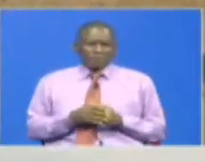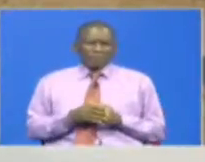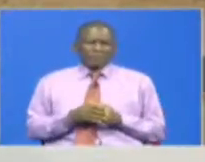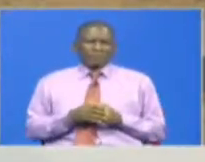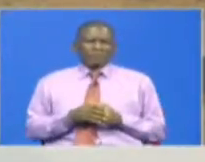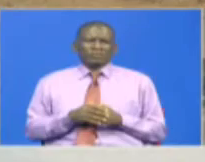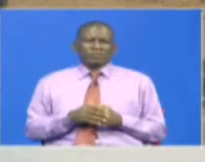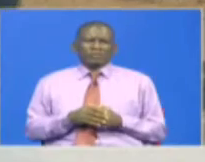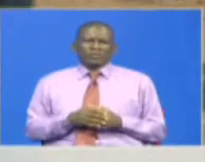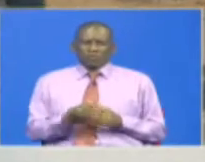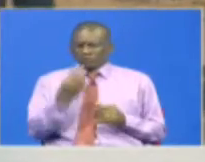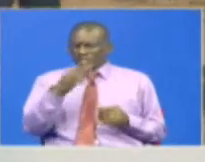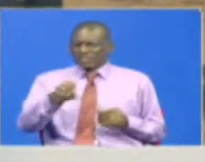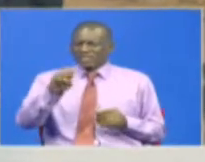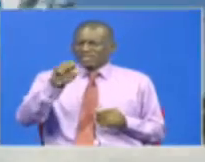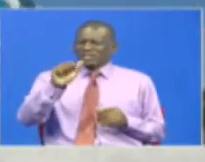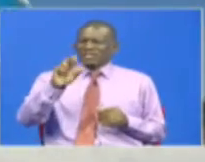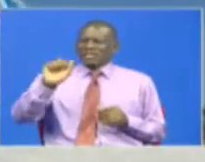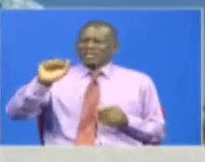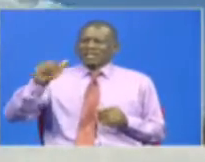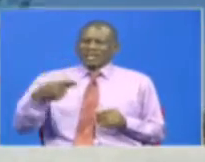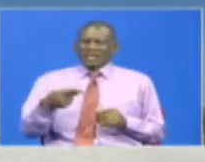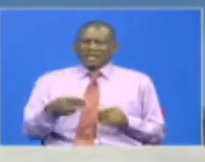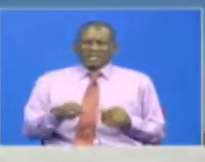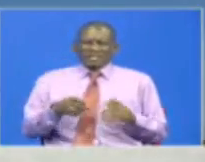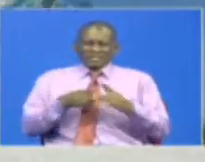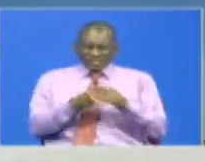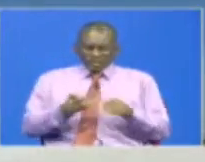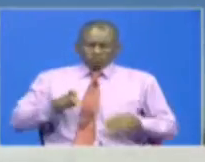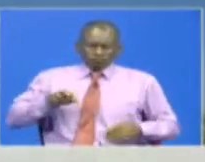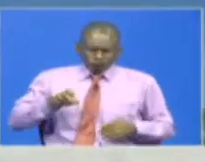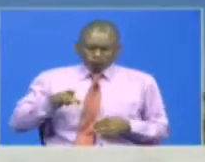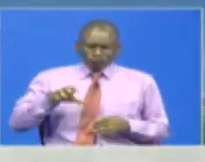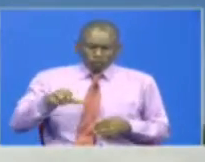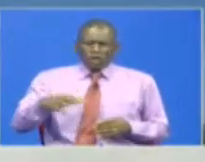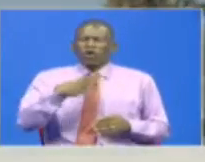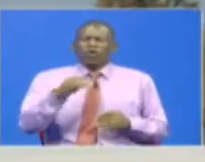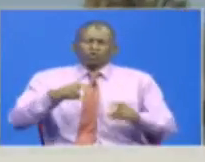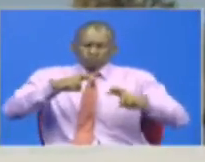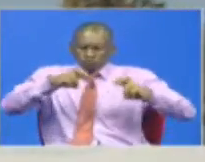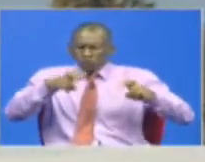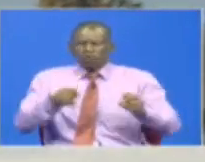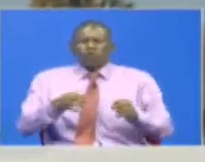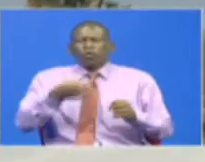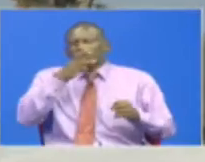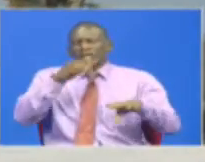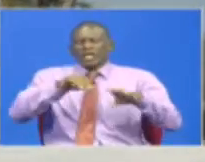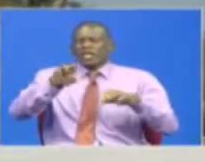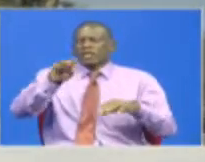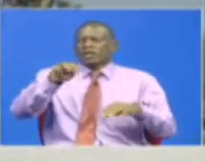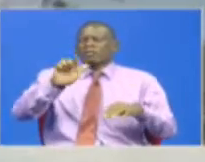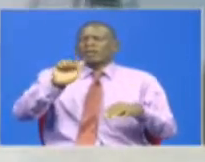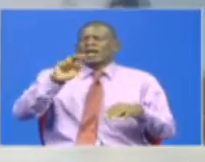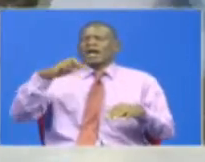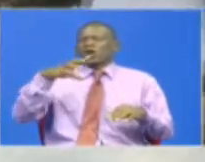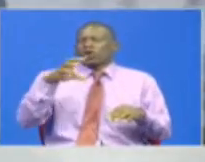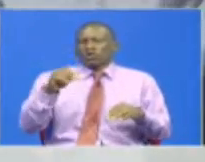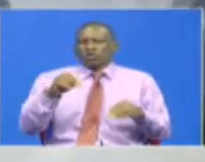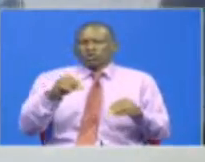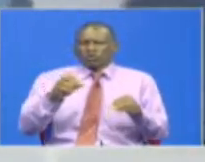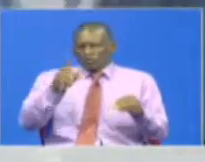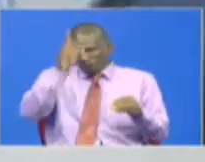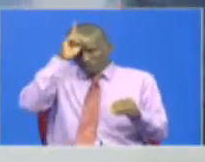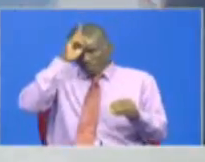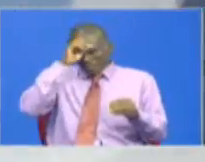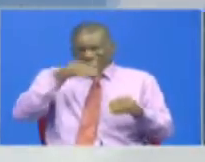We find Sarah Mayani taking the treacherous walk to the water point in Mlango village. It is a long, tedious journey,